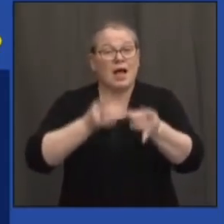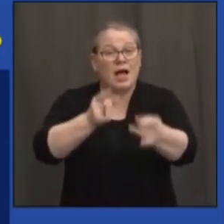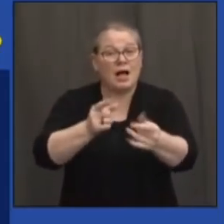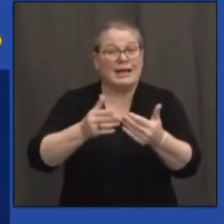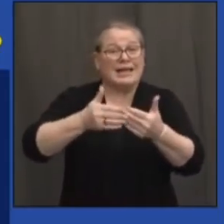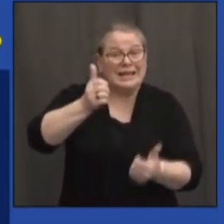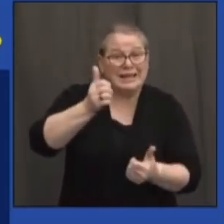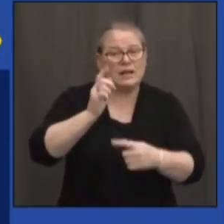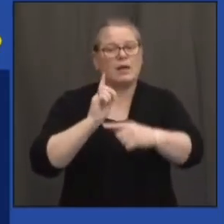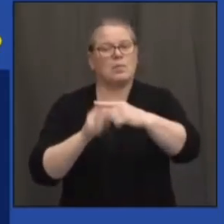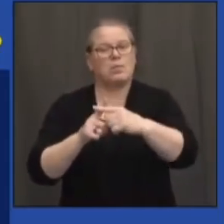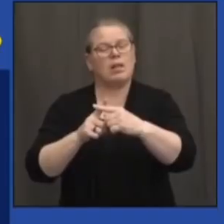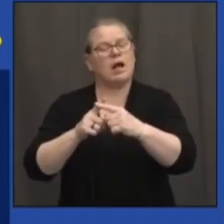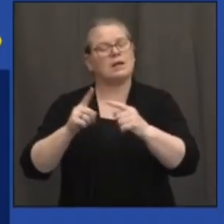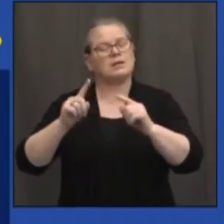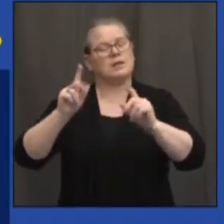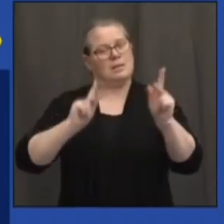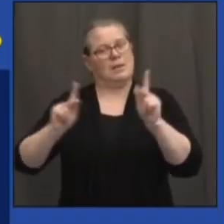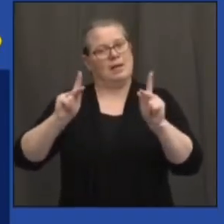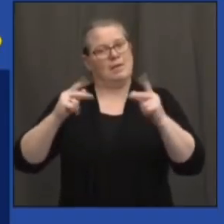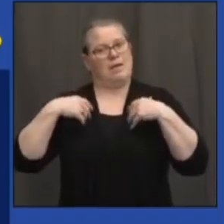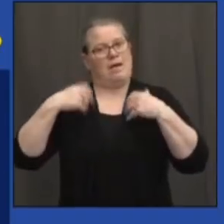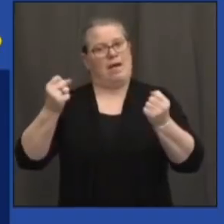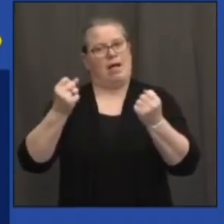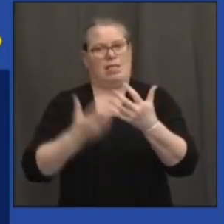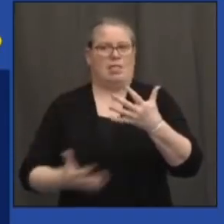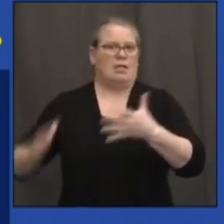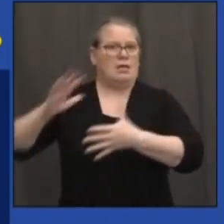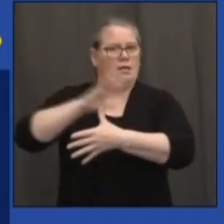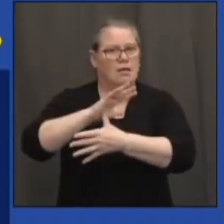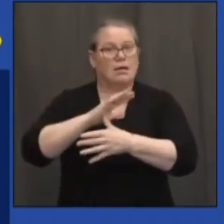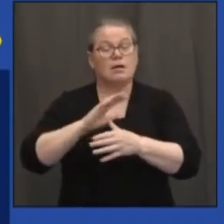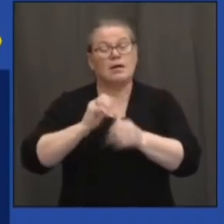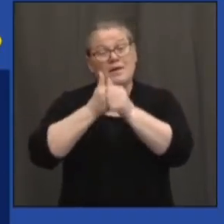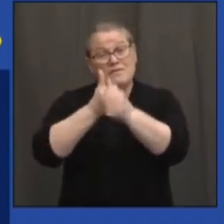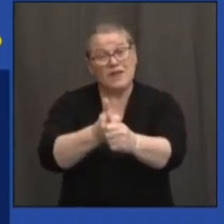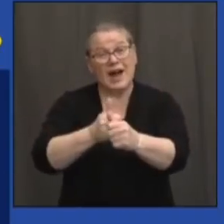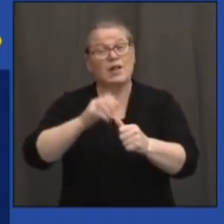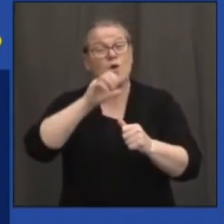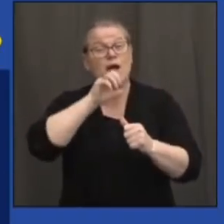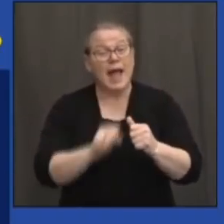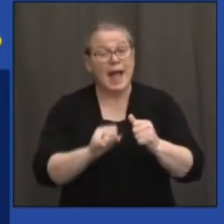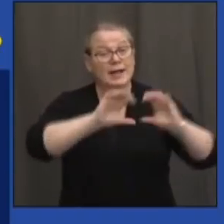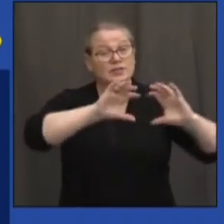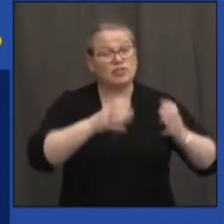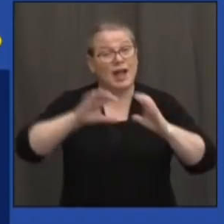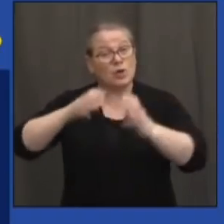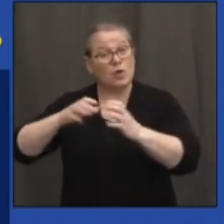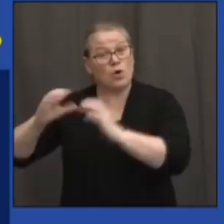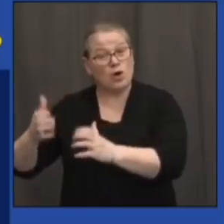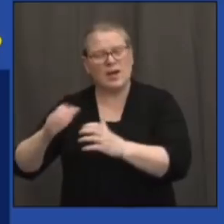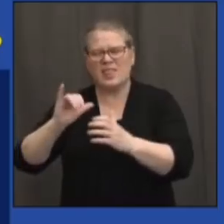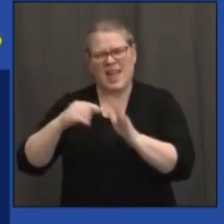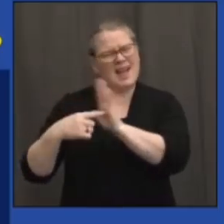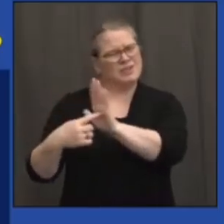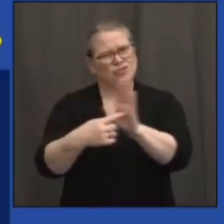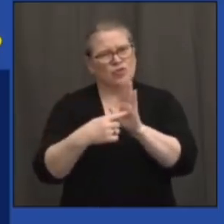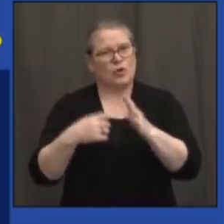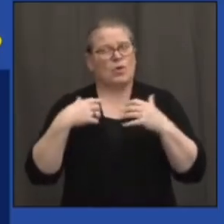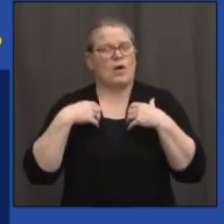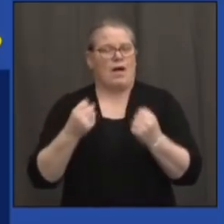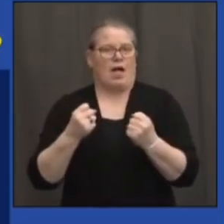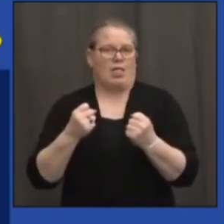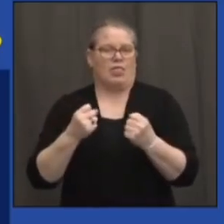age, that prioritizes public health. You know, we've had 7,600 fatalities related to